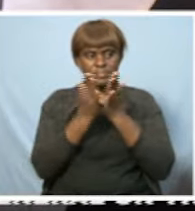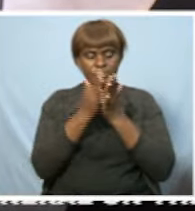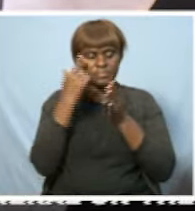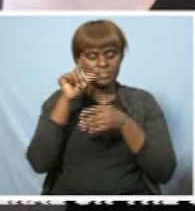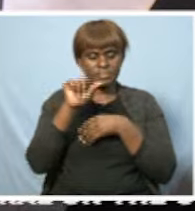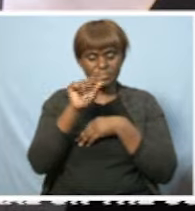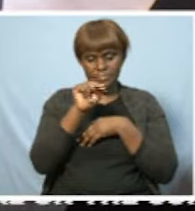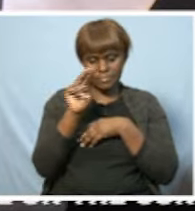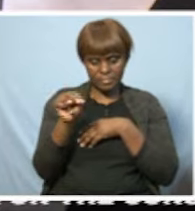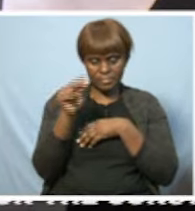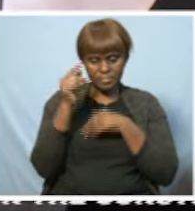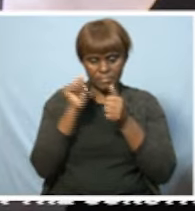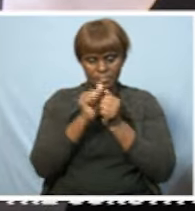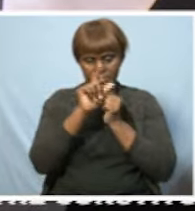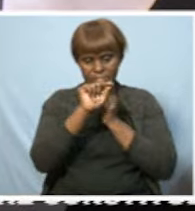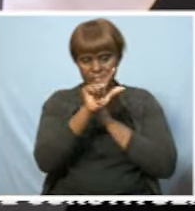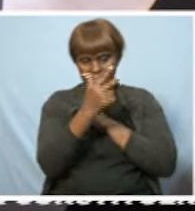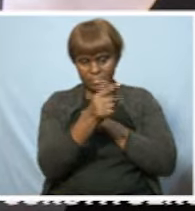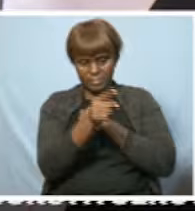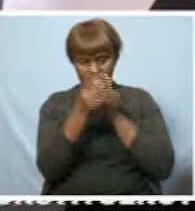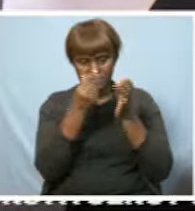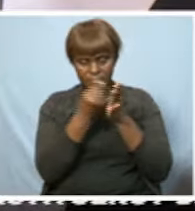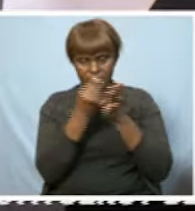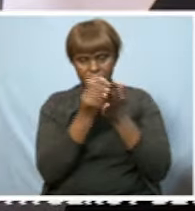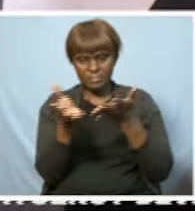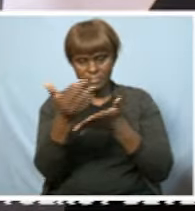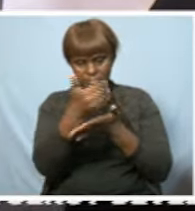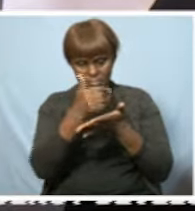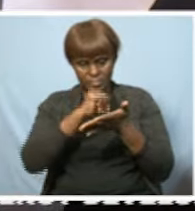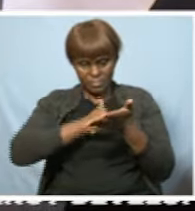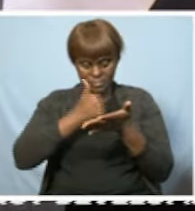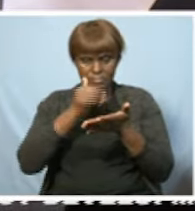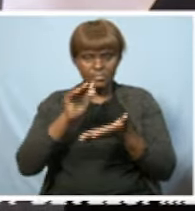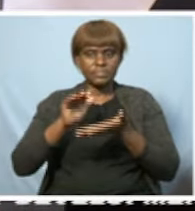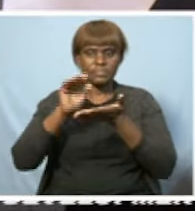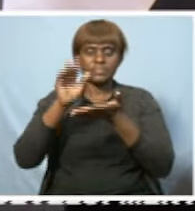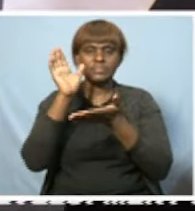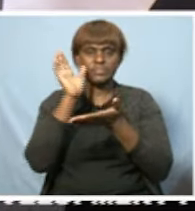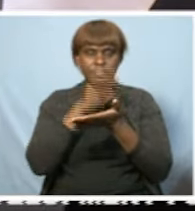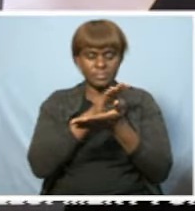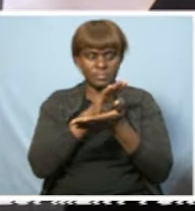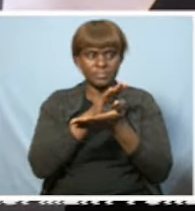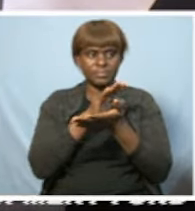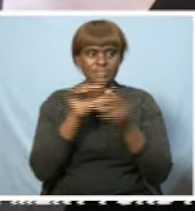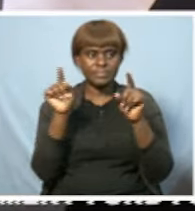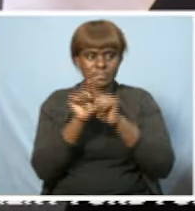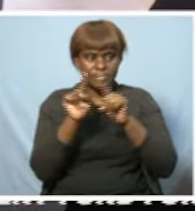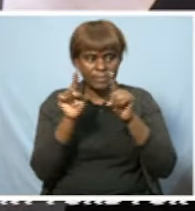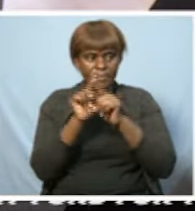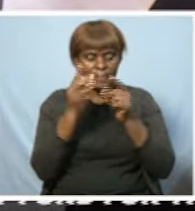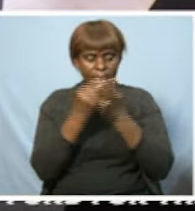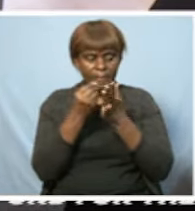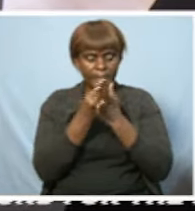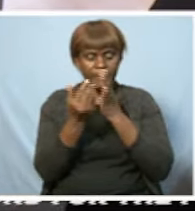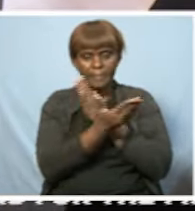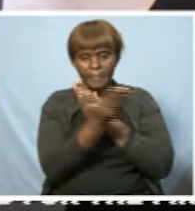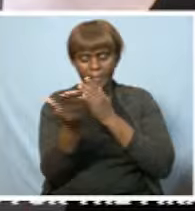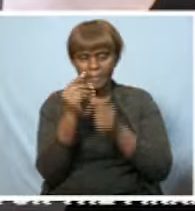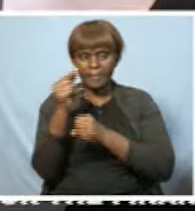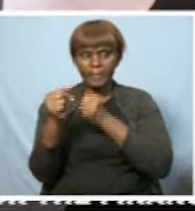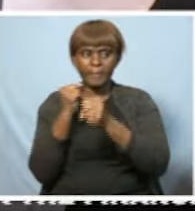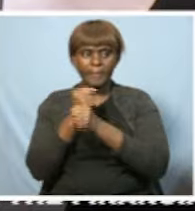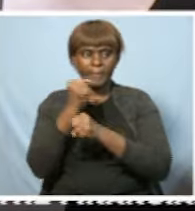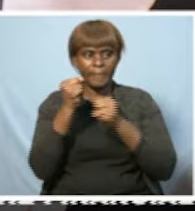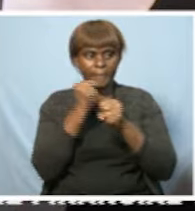and 2023. So when the funds were mopped, we allocated the same funds to these years.